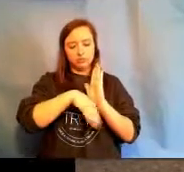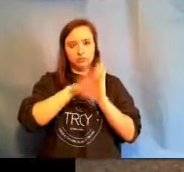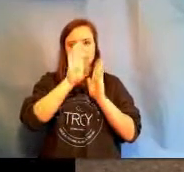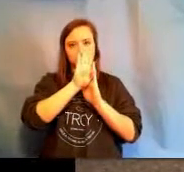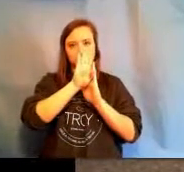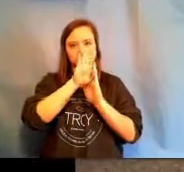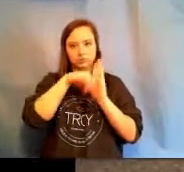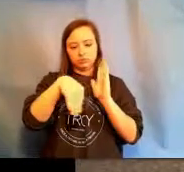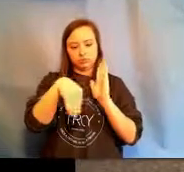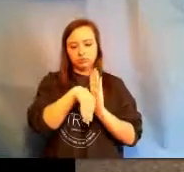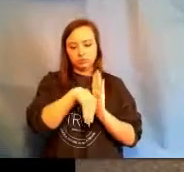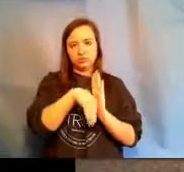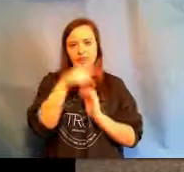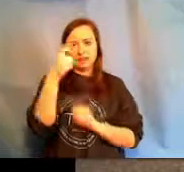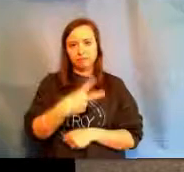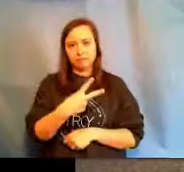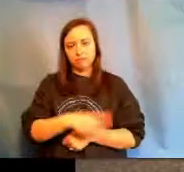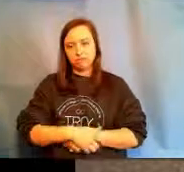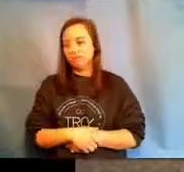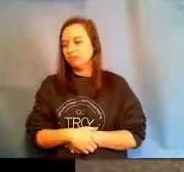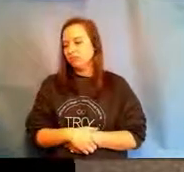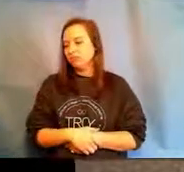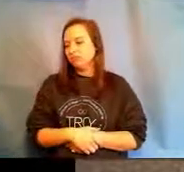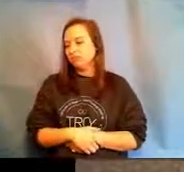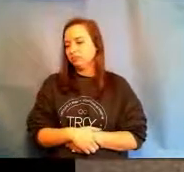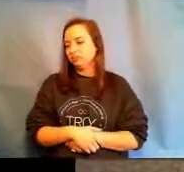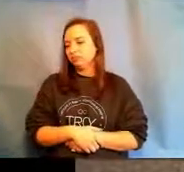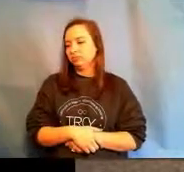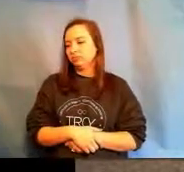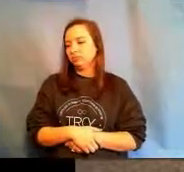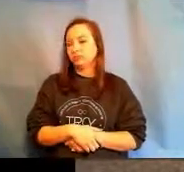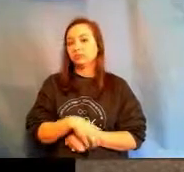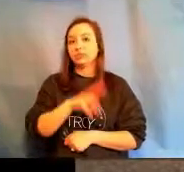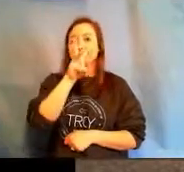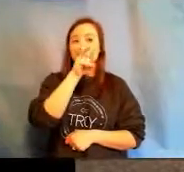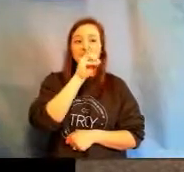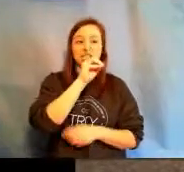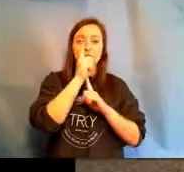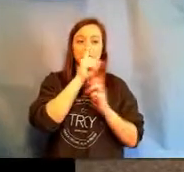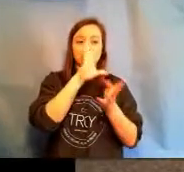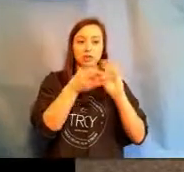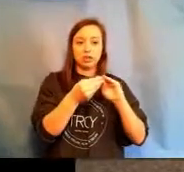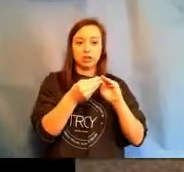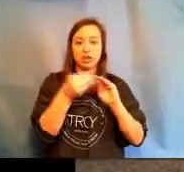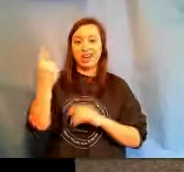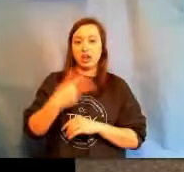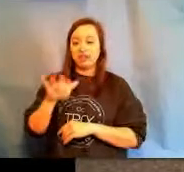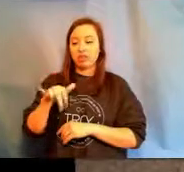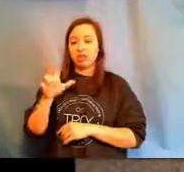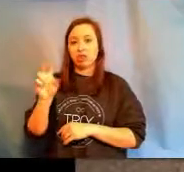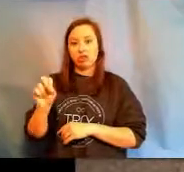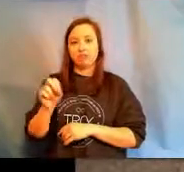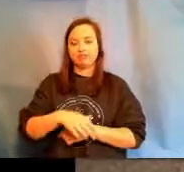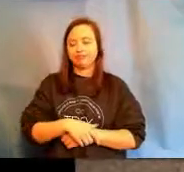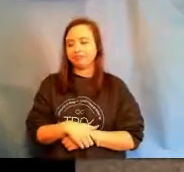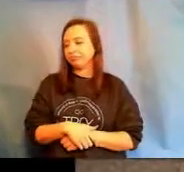like we talked about with our fractions. And there's 60 minutes, so half of 60 is 30. All